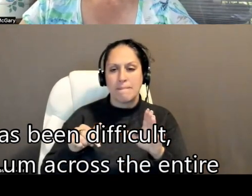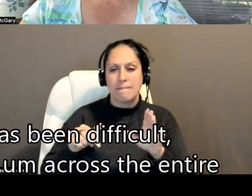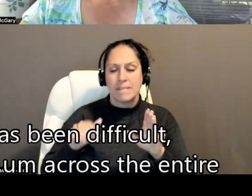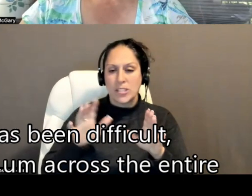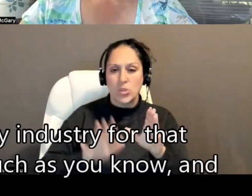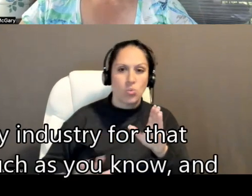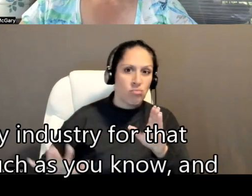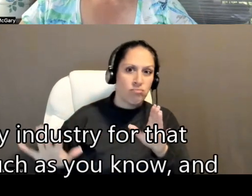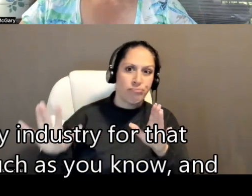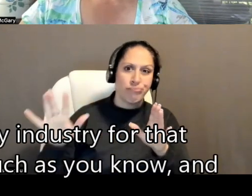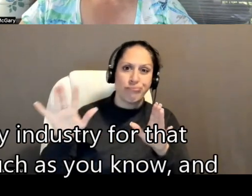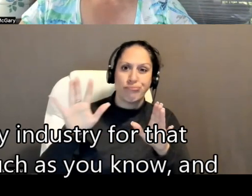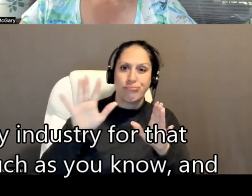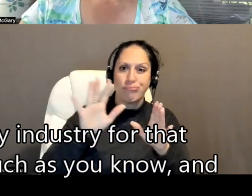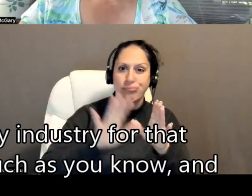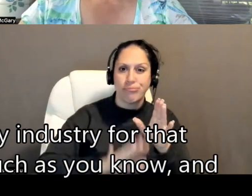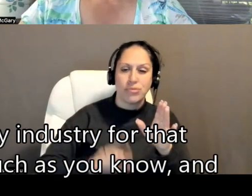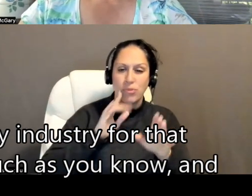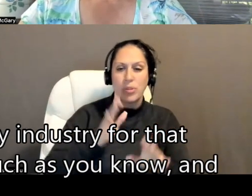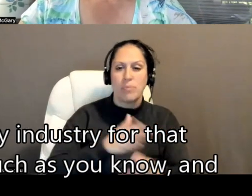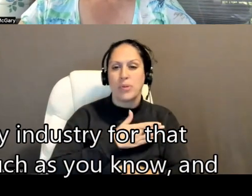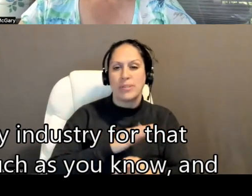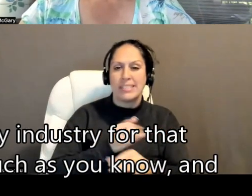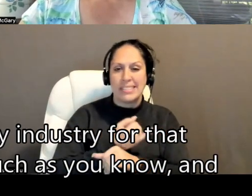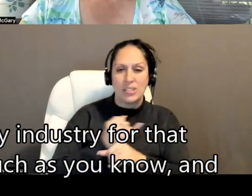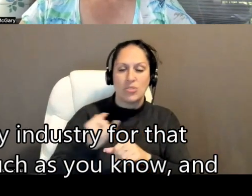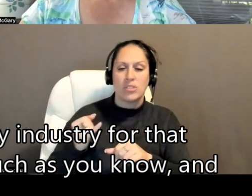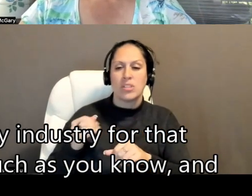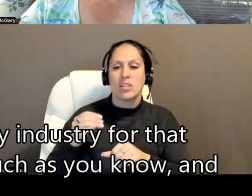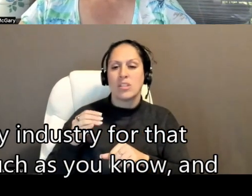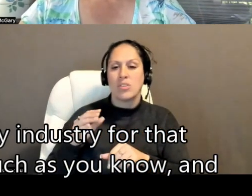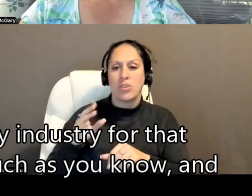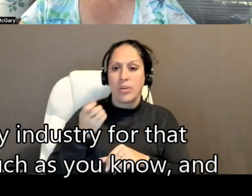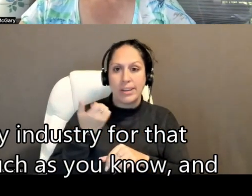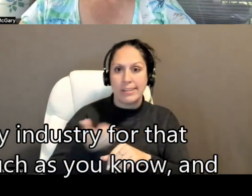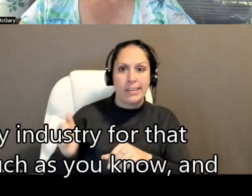across the entire music industry, or any